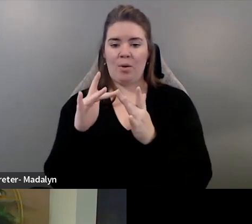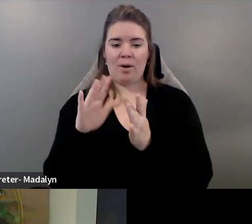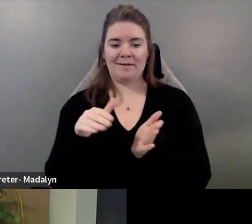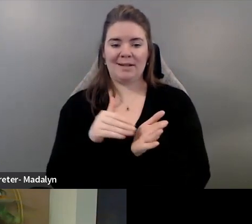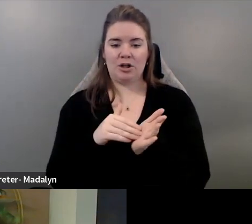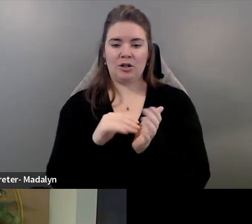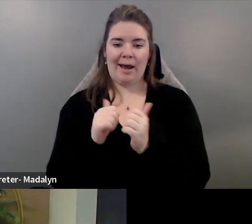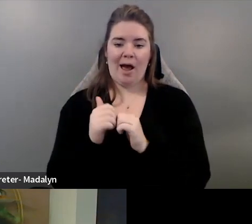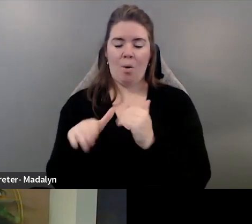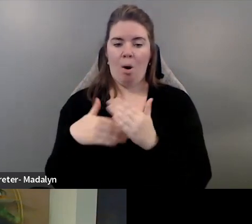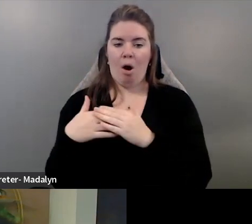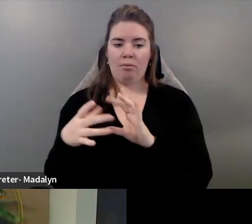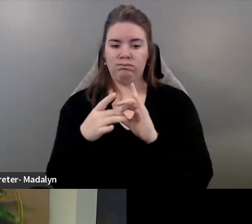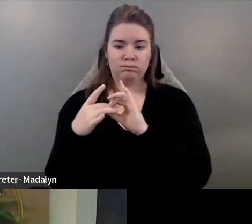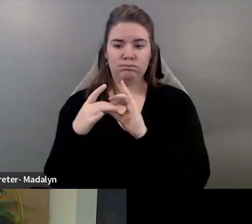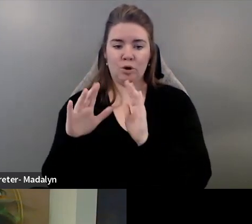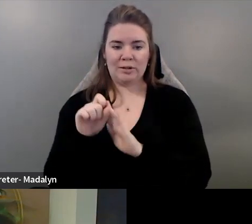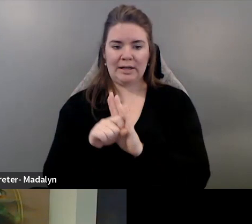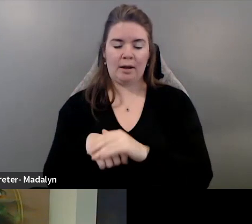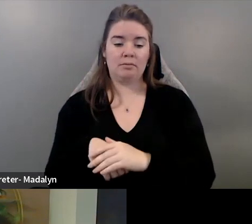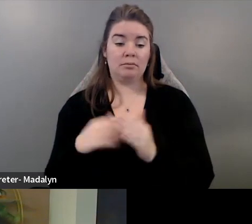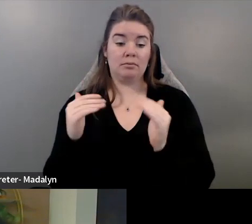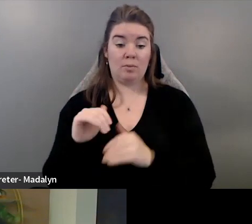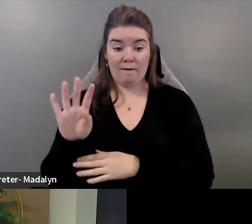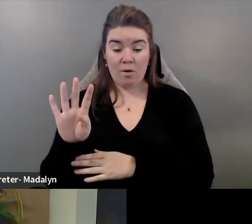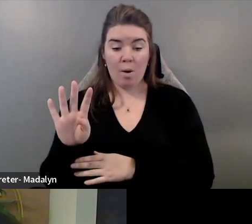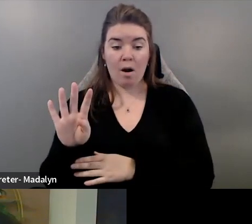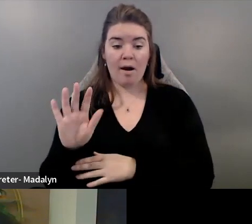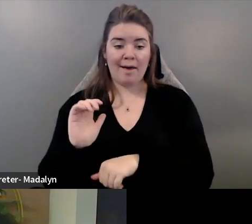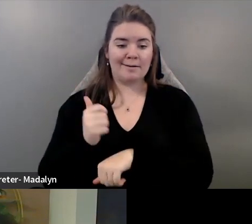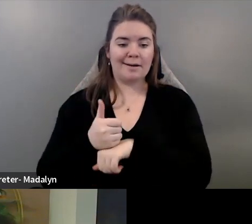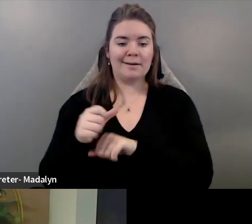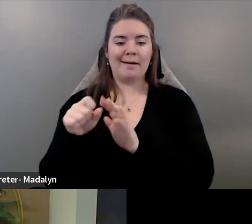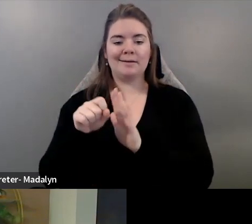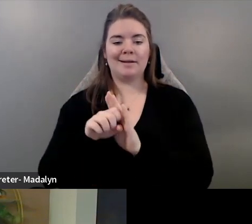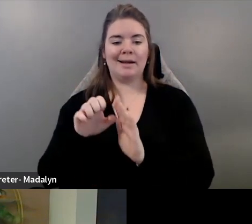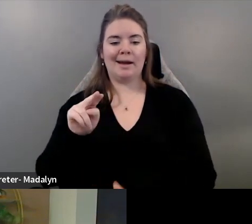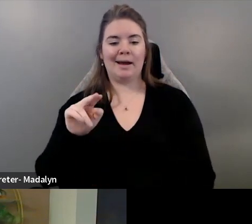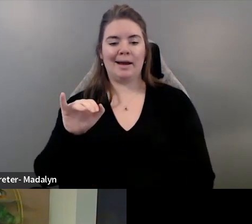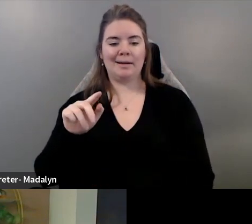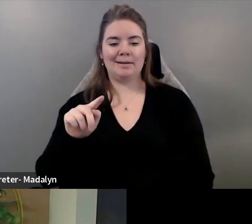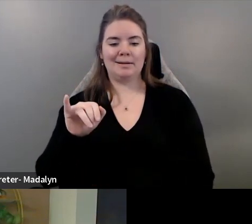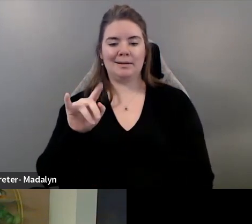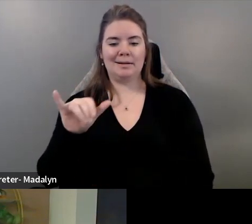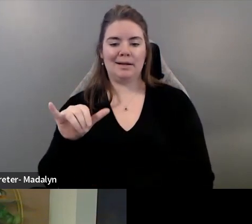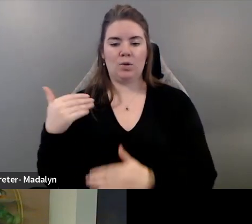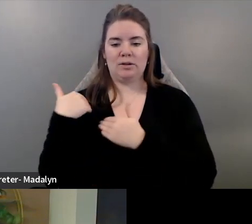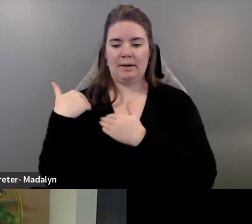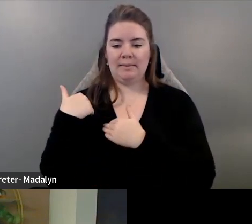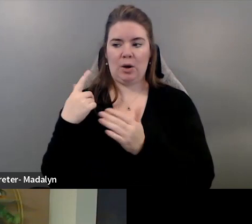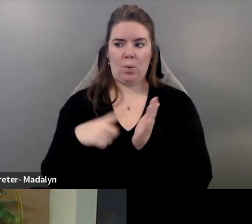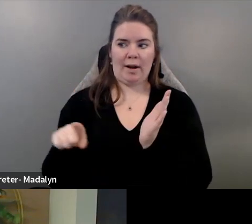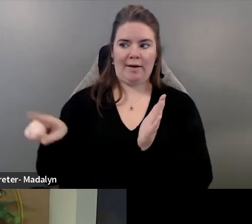everything interrelated in your state? Section 4 is the designated state entity responsibility. So what are they doing? What